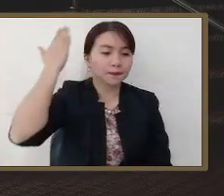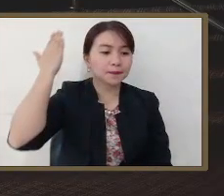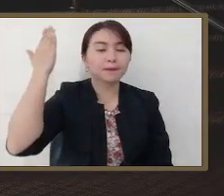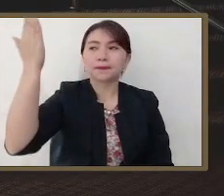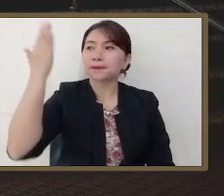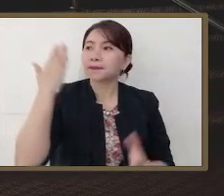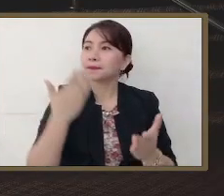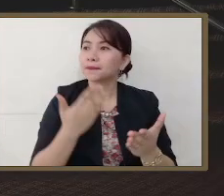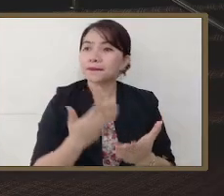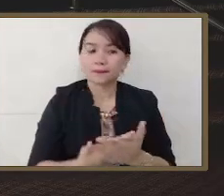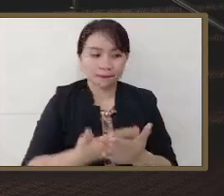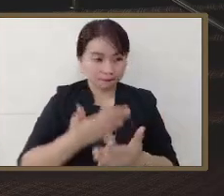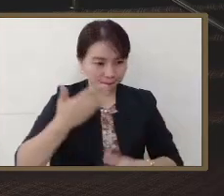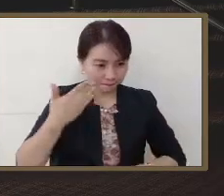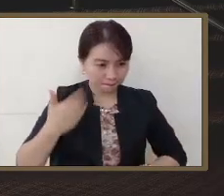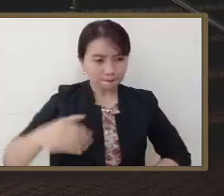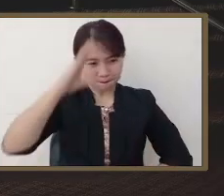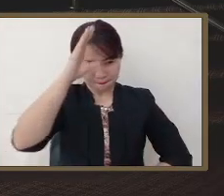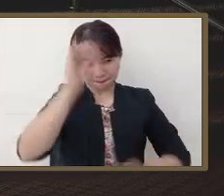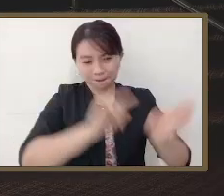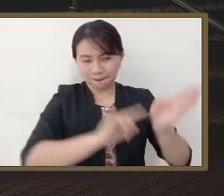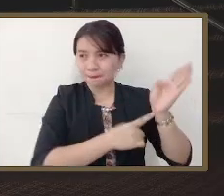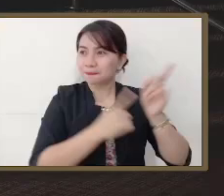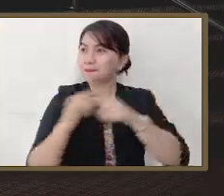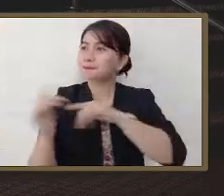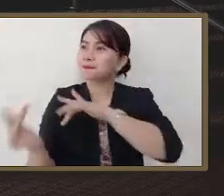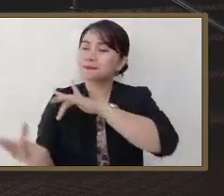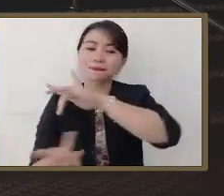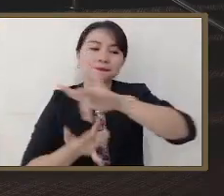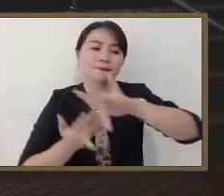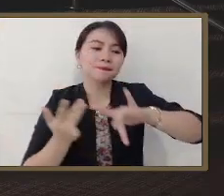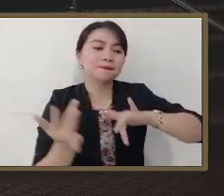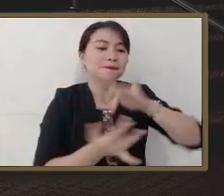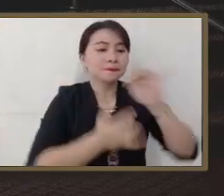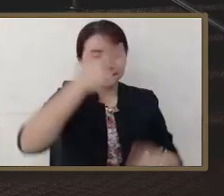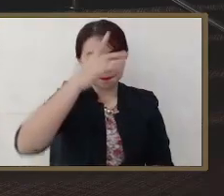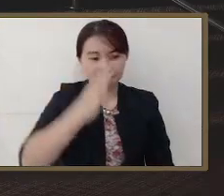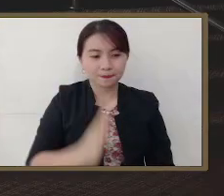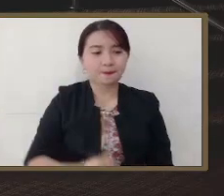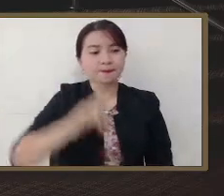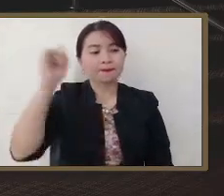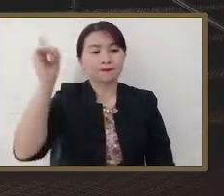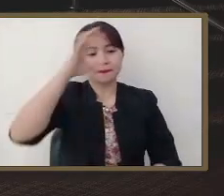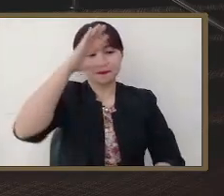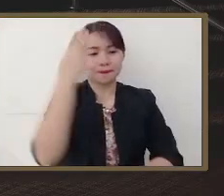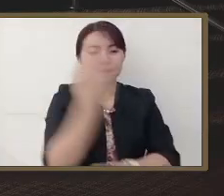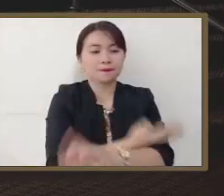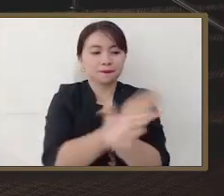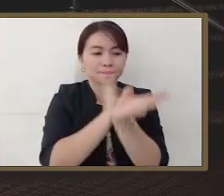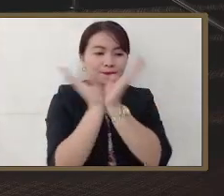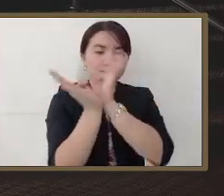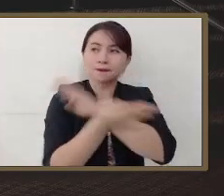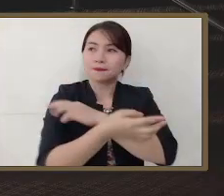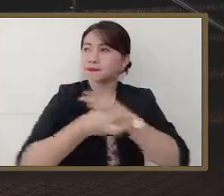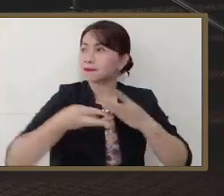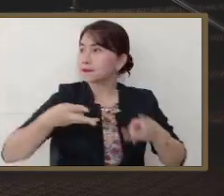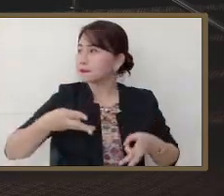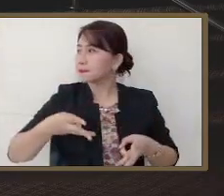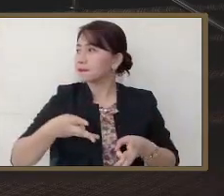above. Before men began to stray, God's only Son became